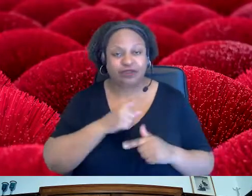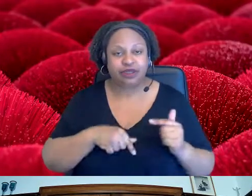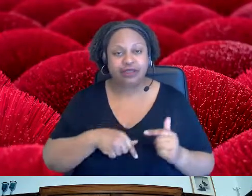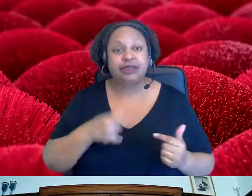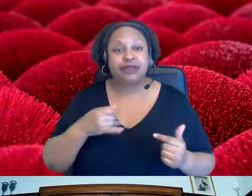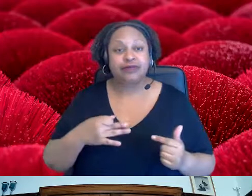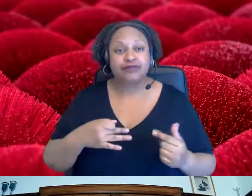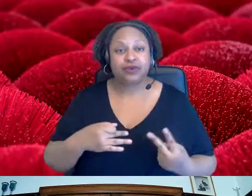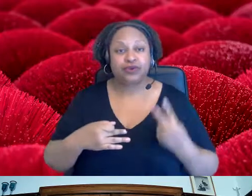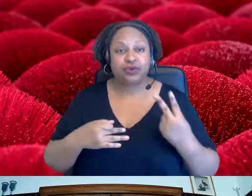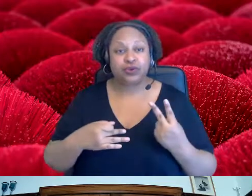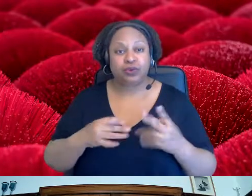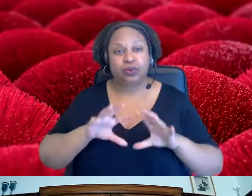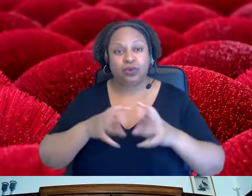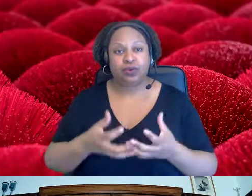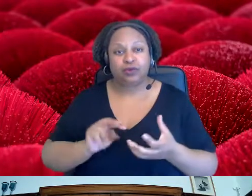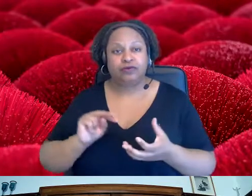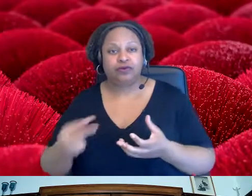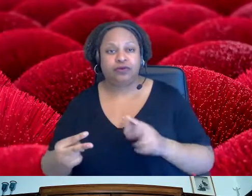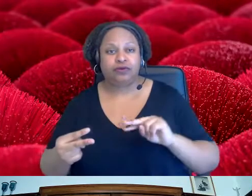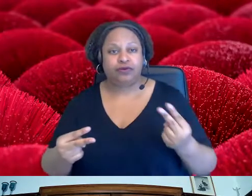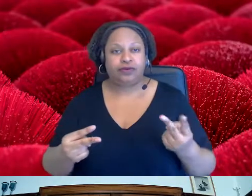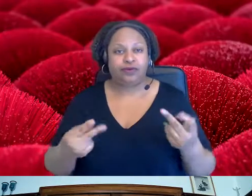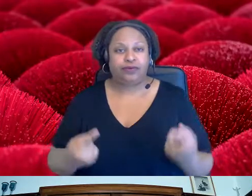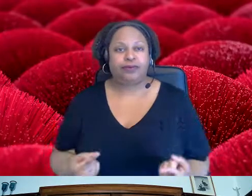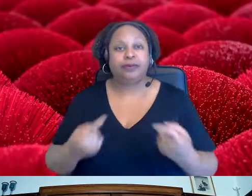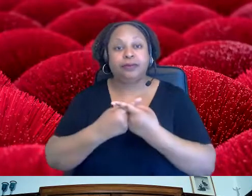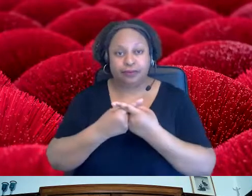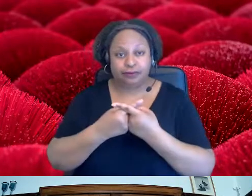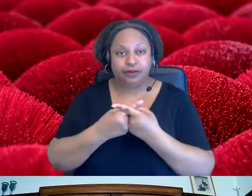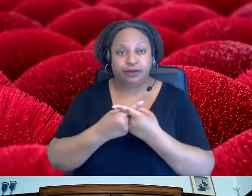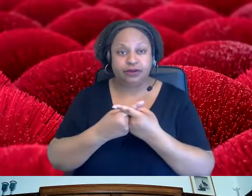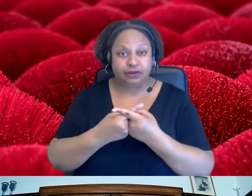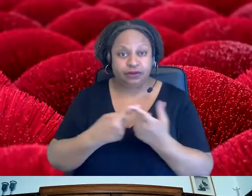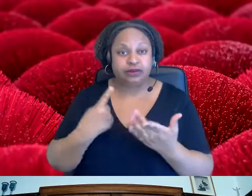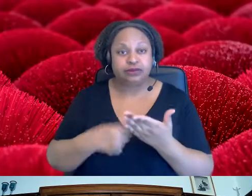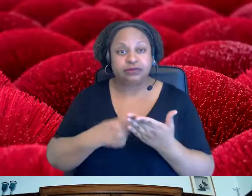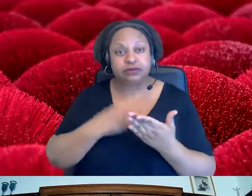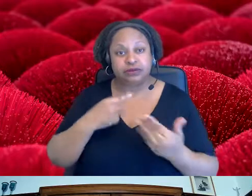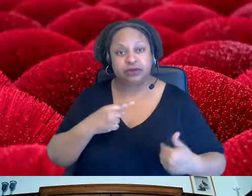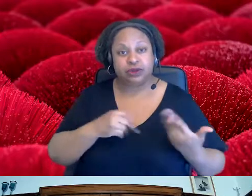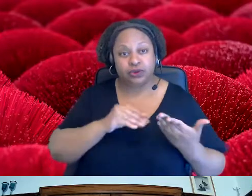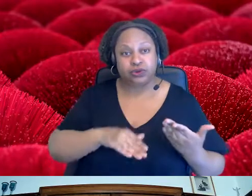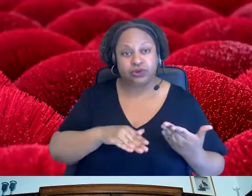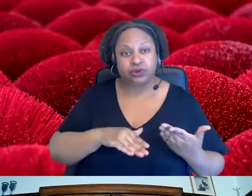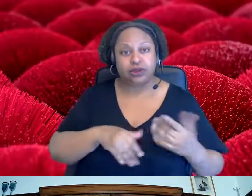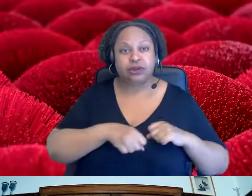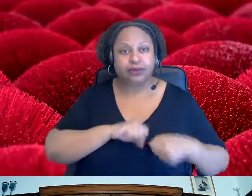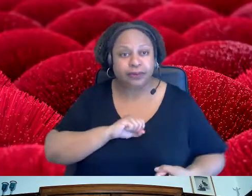two worldviews colliding, it can be pretty devastating for younger students.